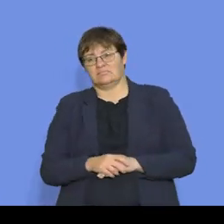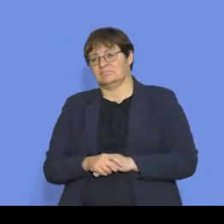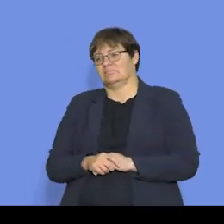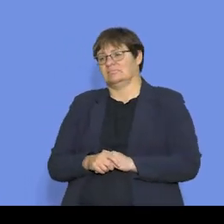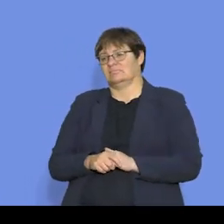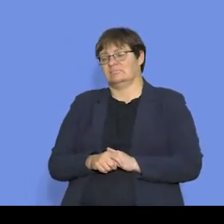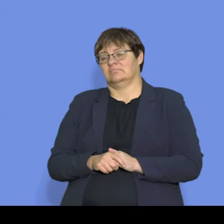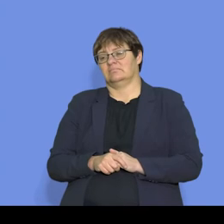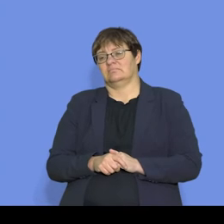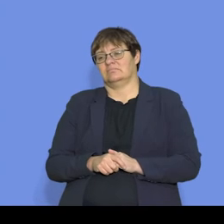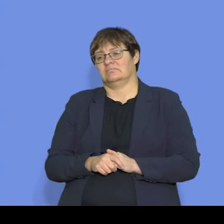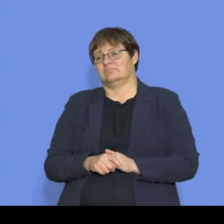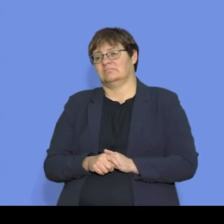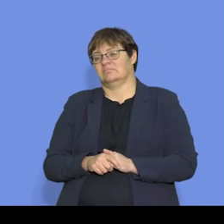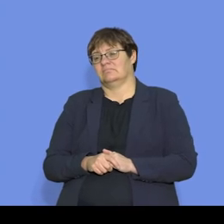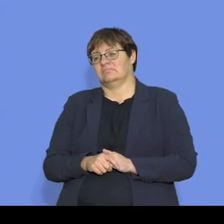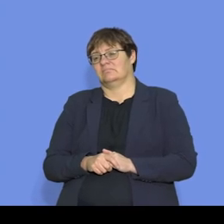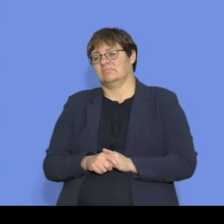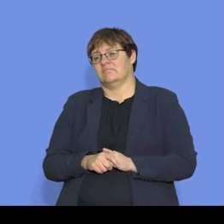The back one.